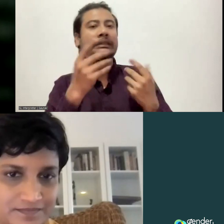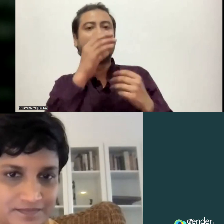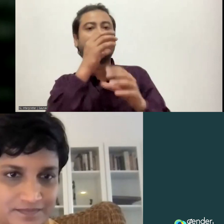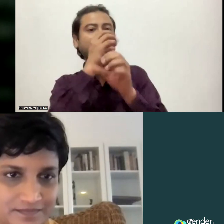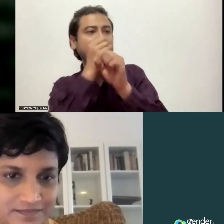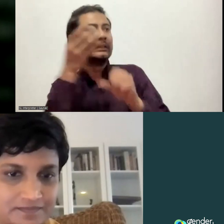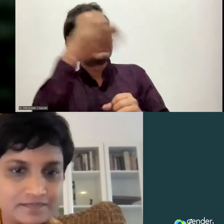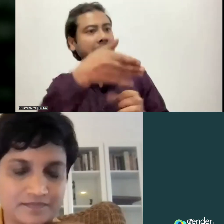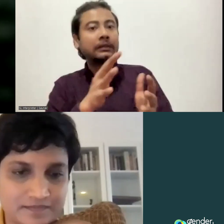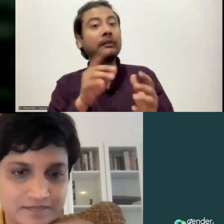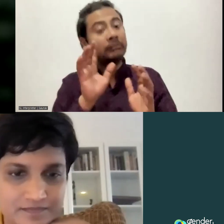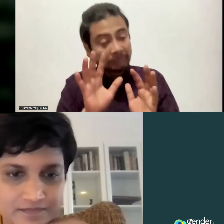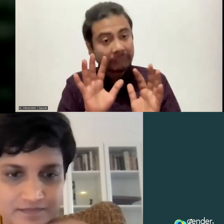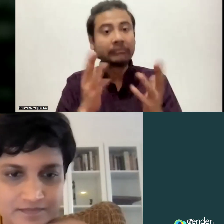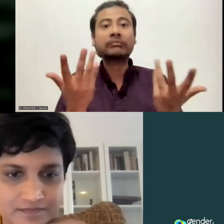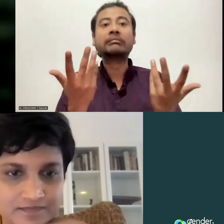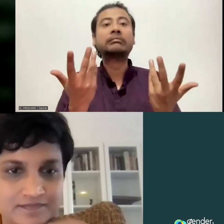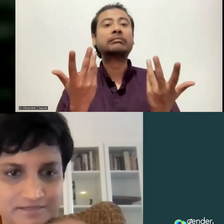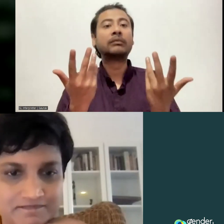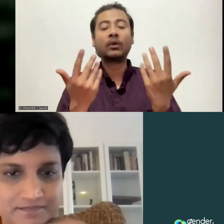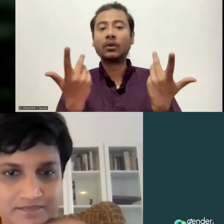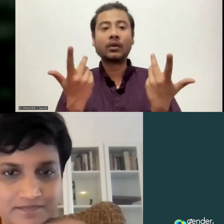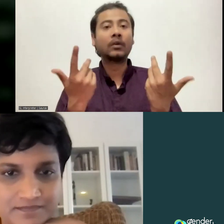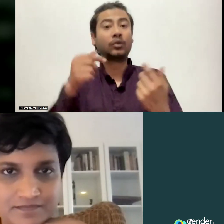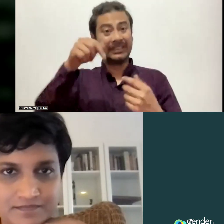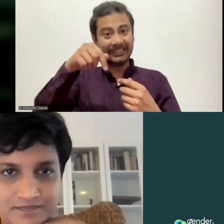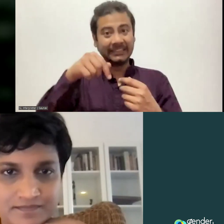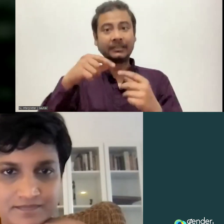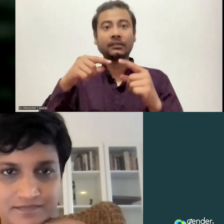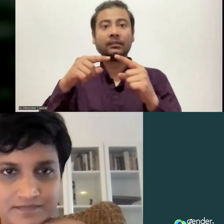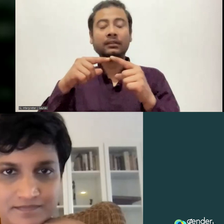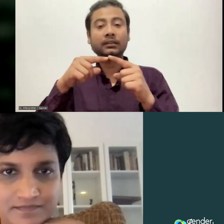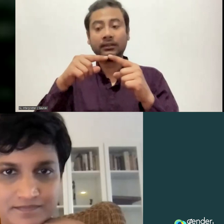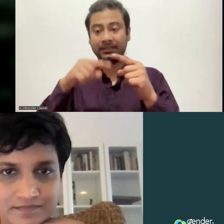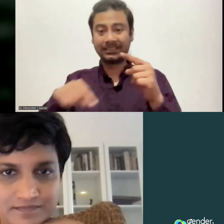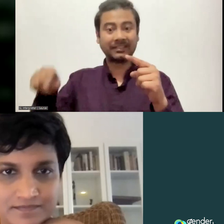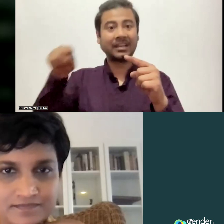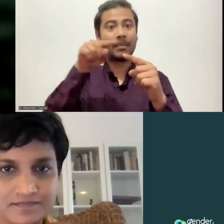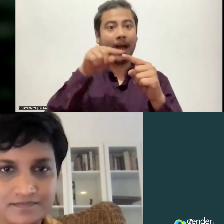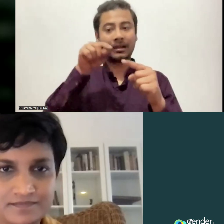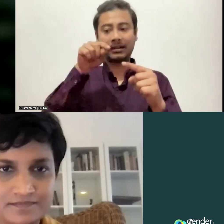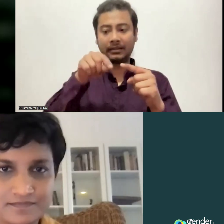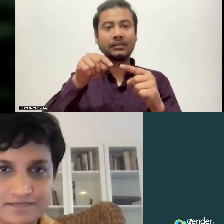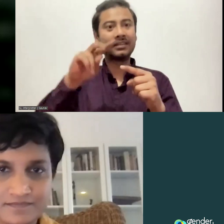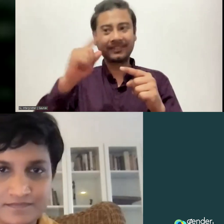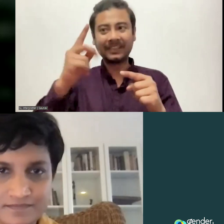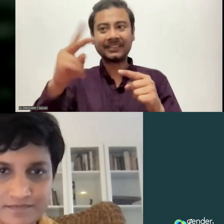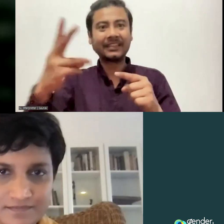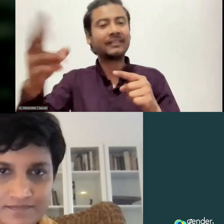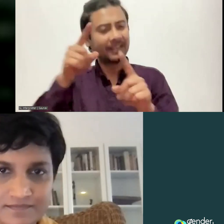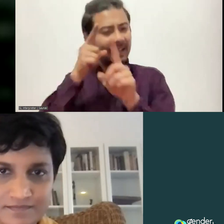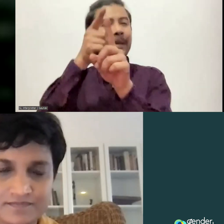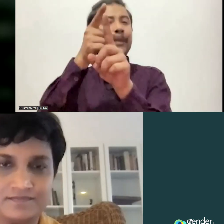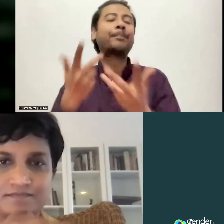our, endeavor with the Circle Back series, is that learning from other principles and other